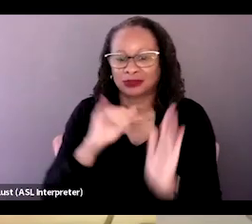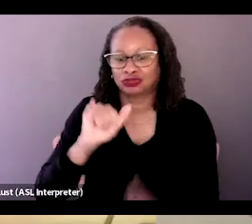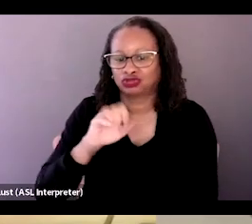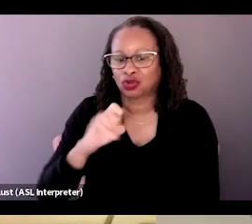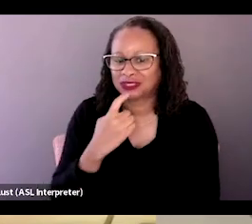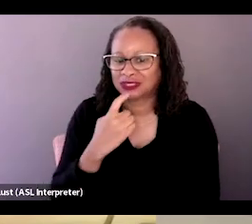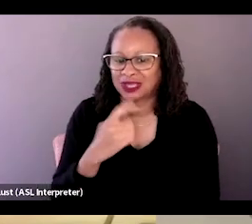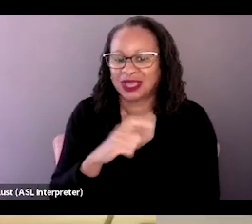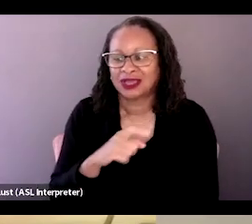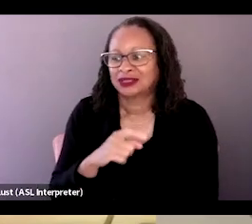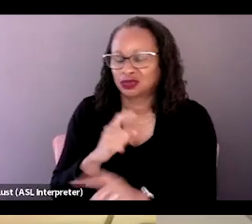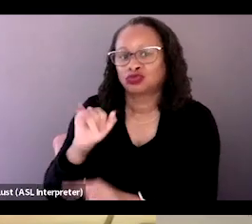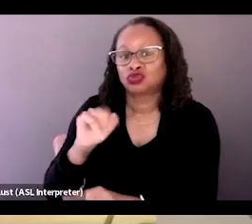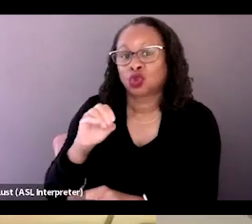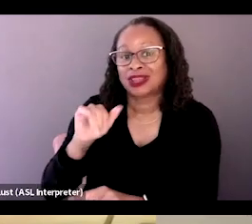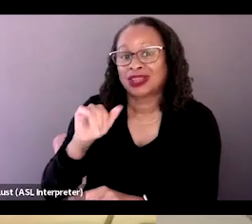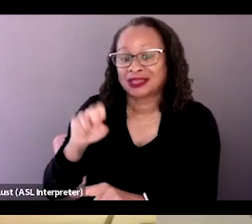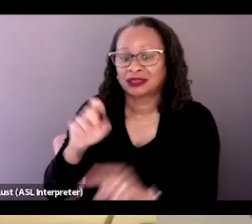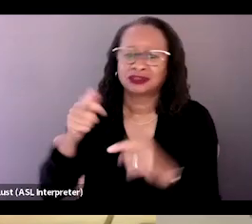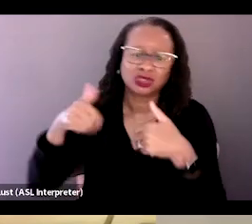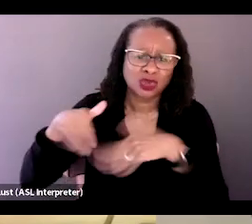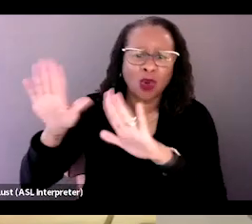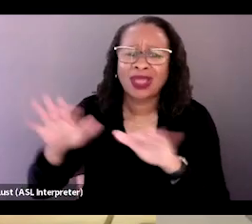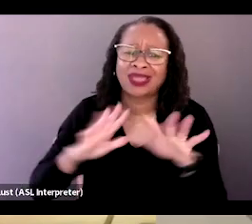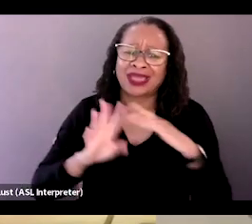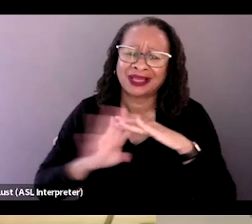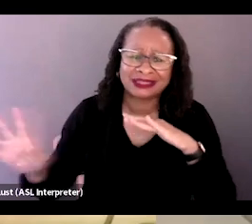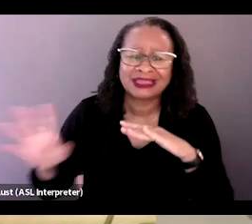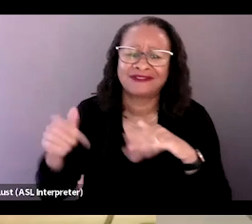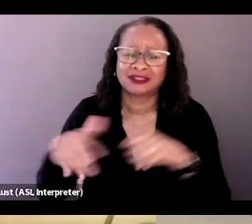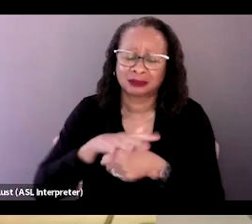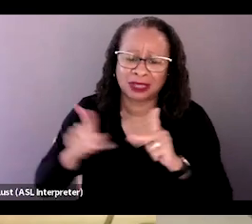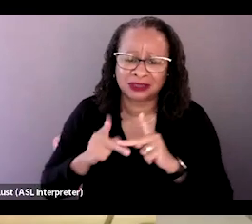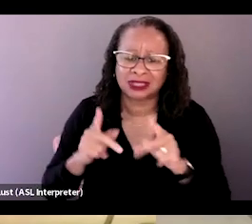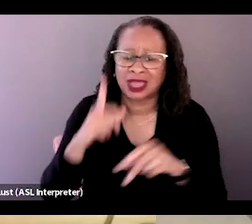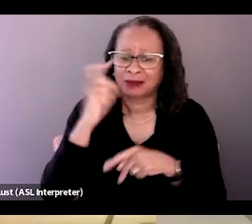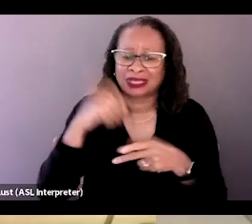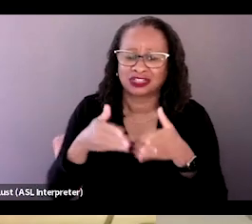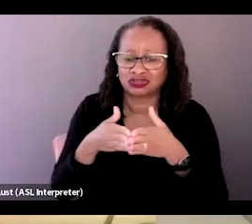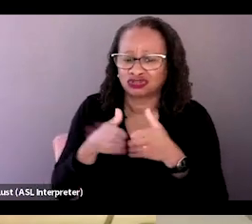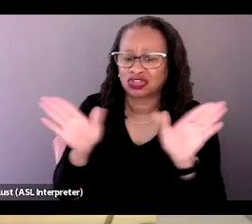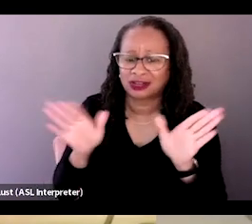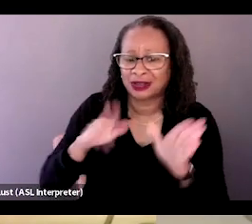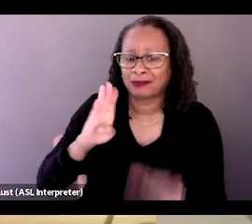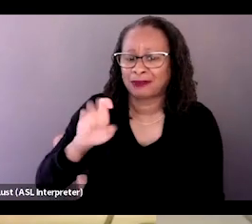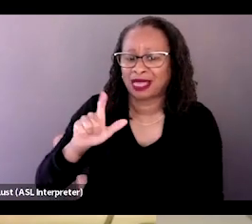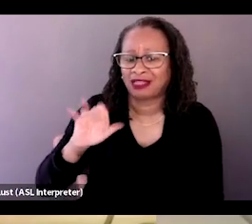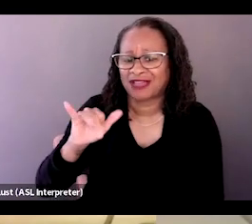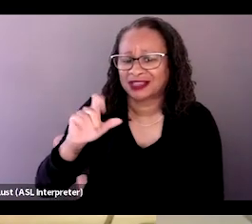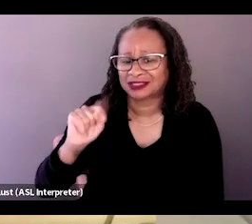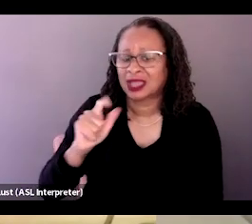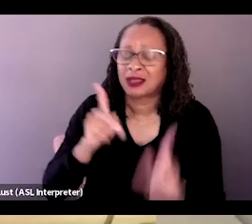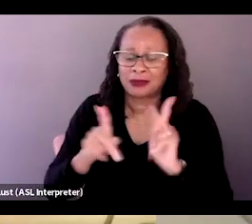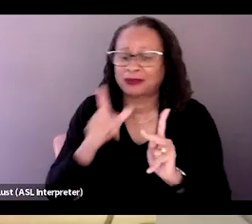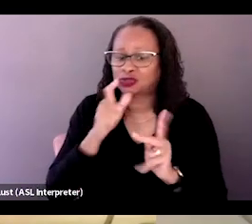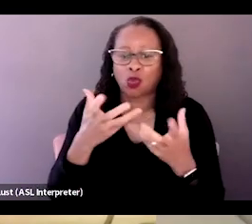Jolene, you know, like, just go away, get out of here, because in general here in Belfast, people don't want you to